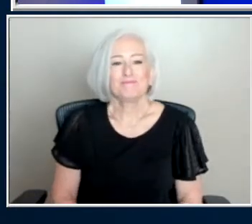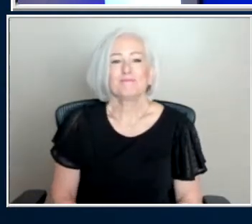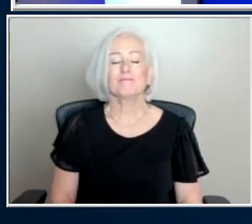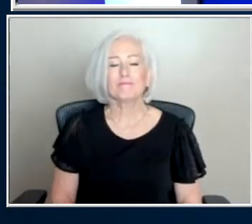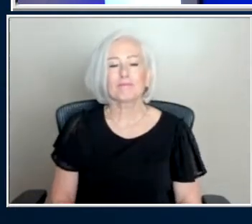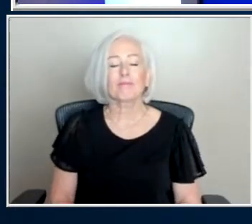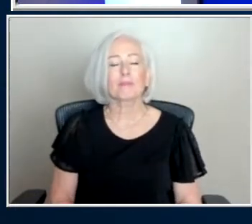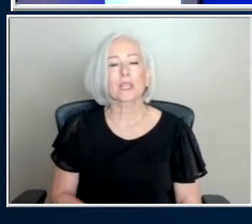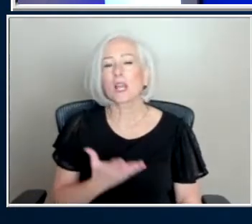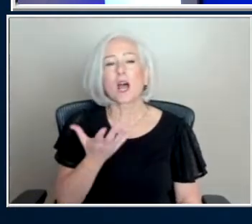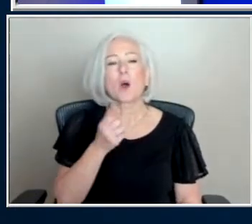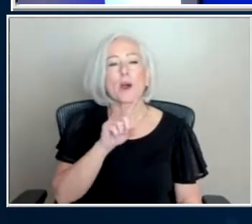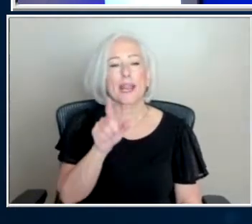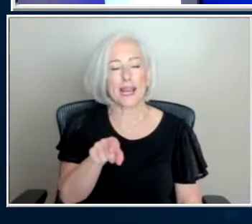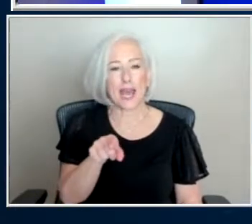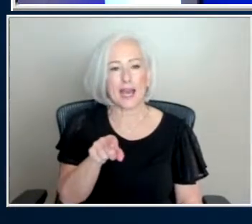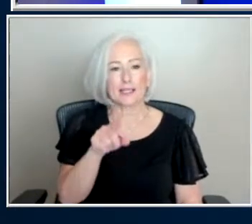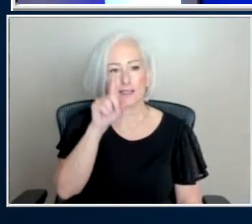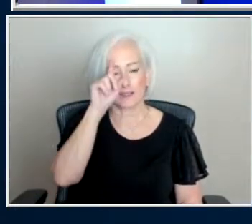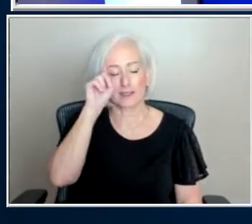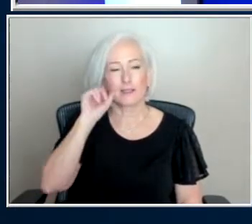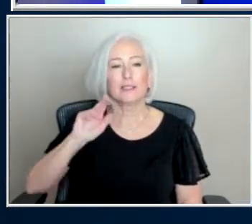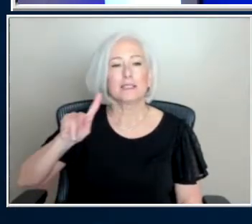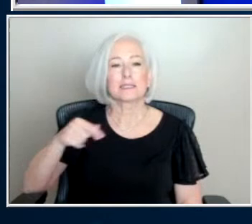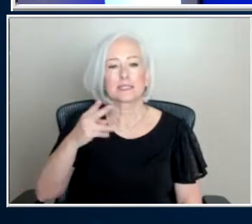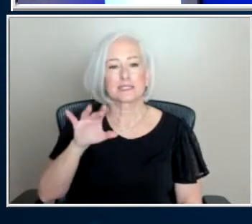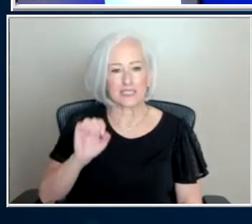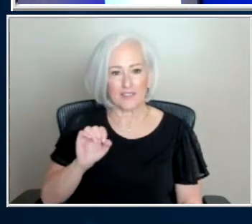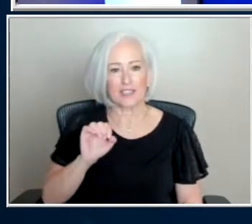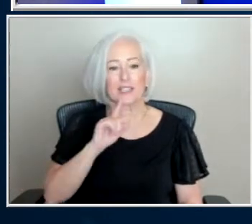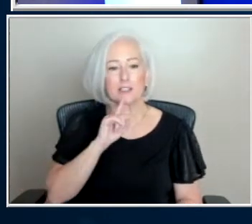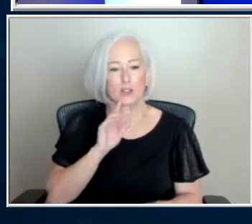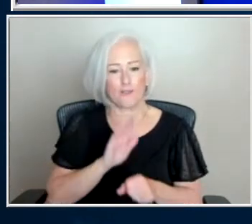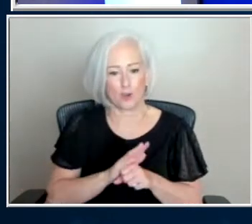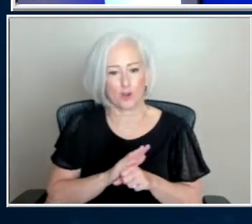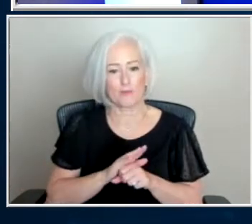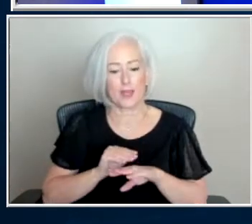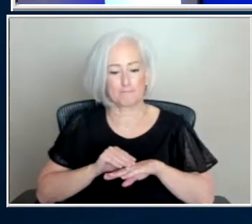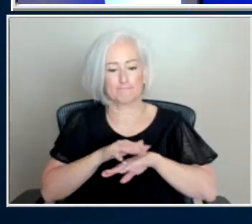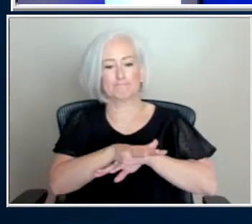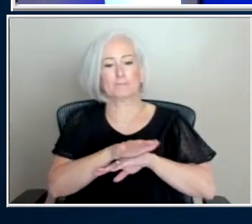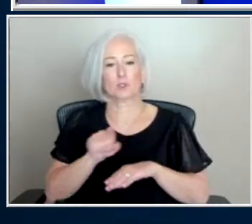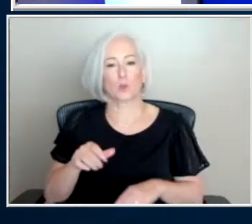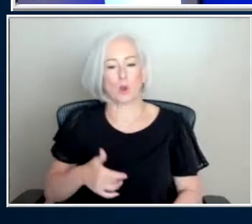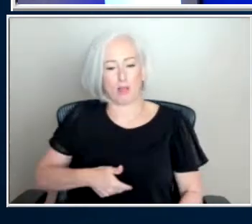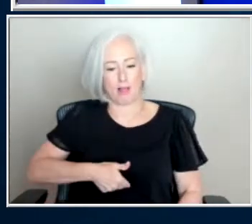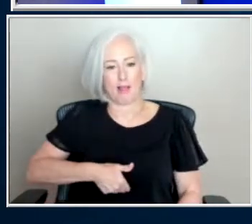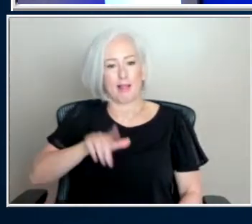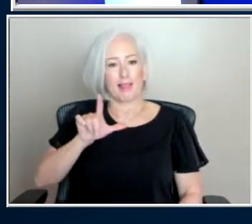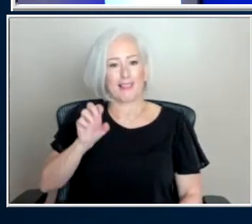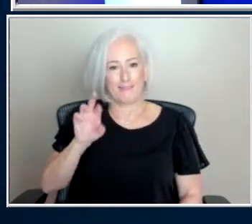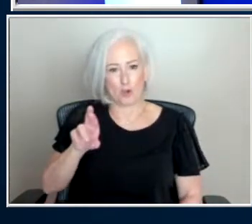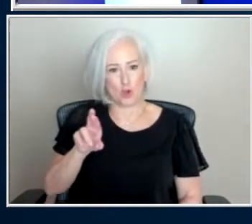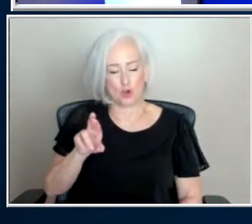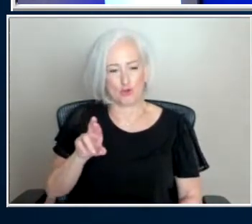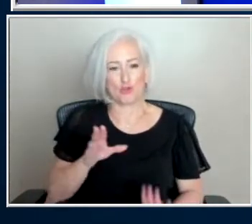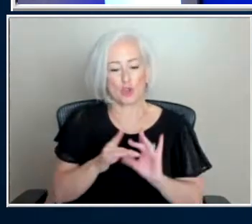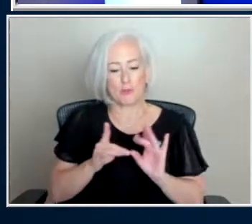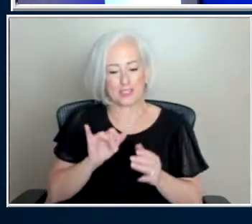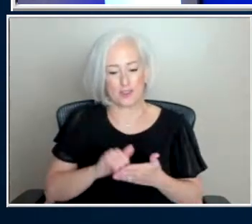Eventually, Stephanie's cancer was confirmed to be spread to her liver. You had mentioned that. And Steph and Michael, you headed to a specialist at the Mayo